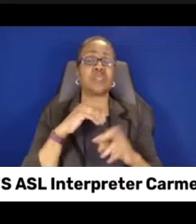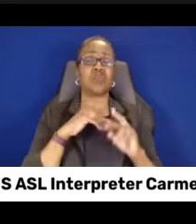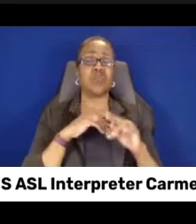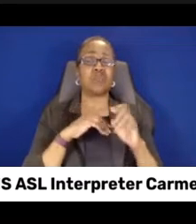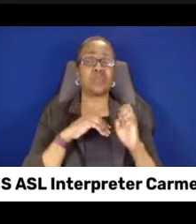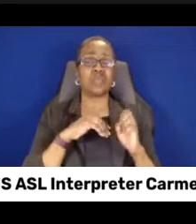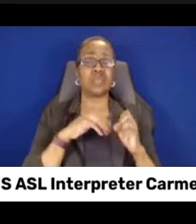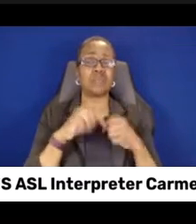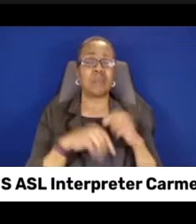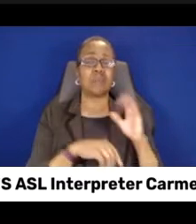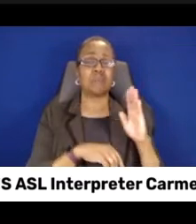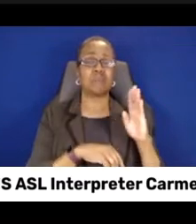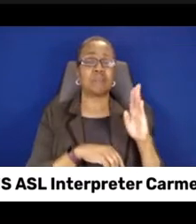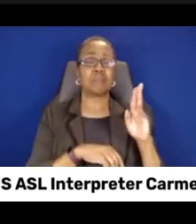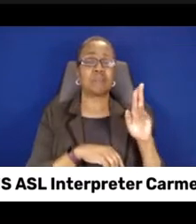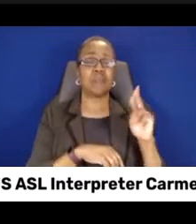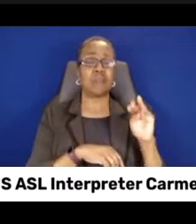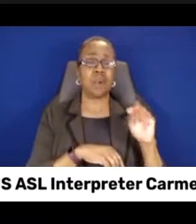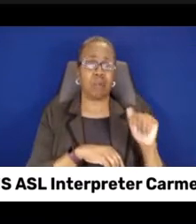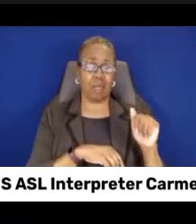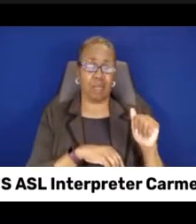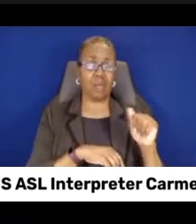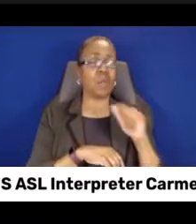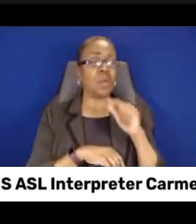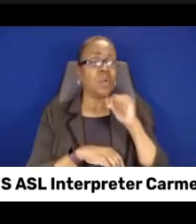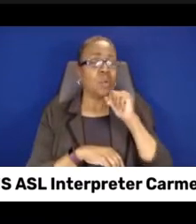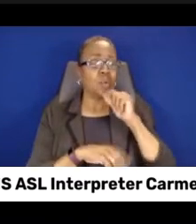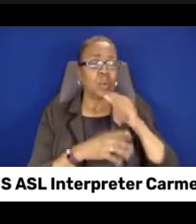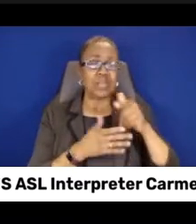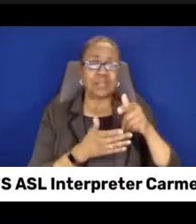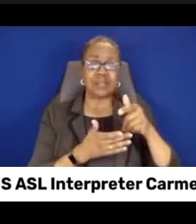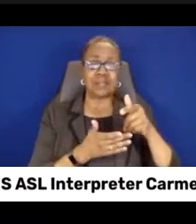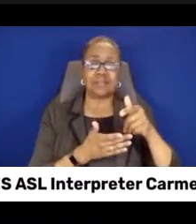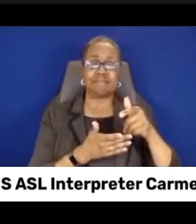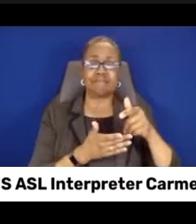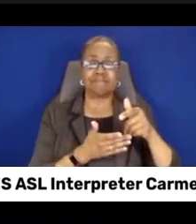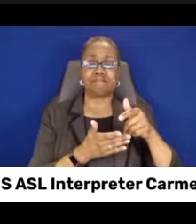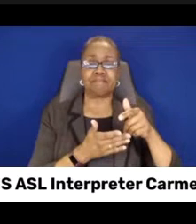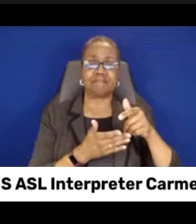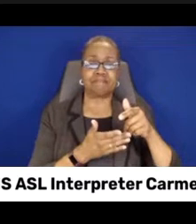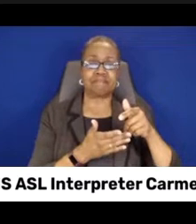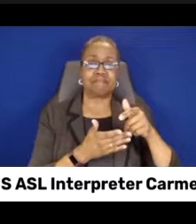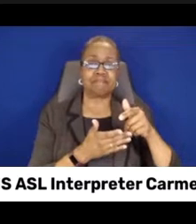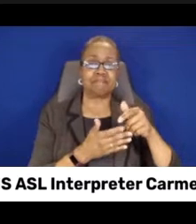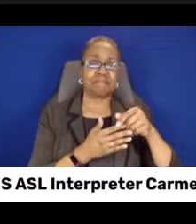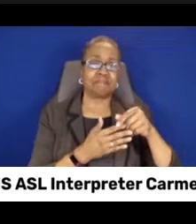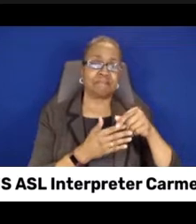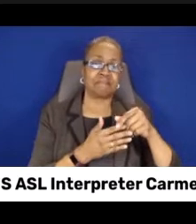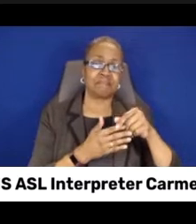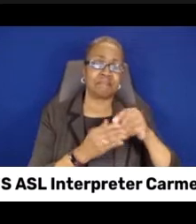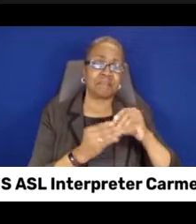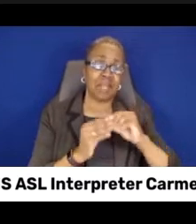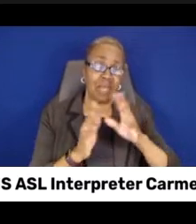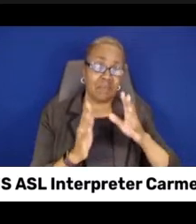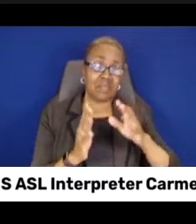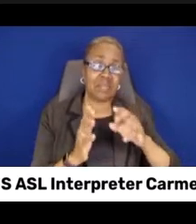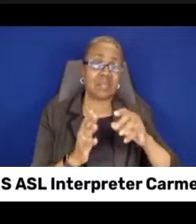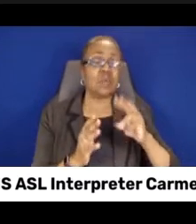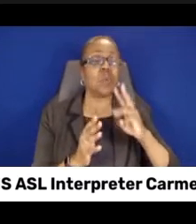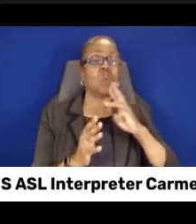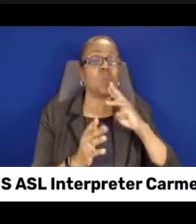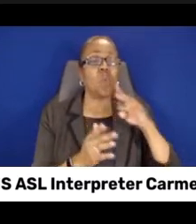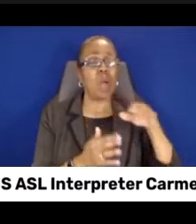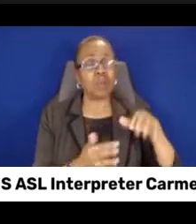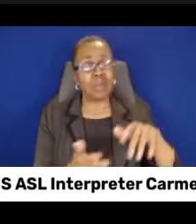from from Burma, who is, you know, obviously watering her